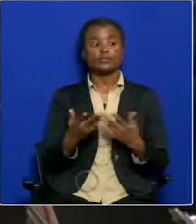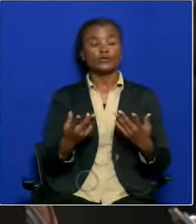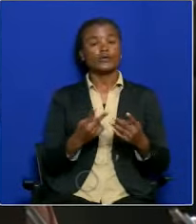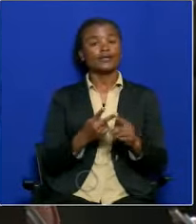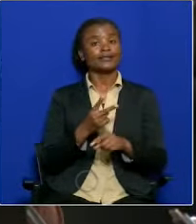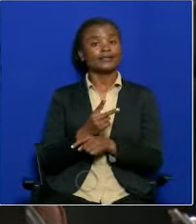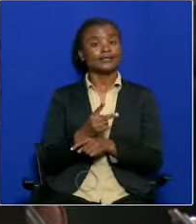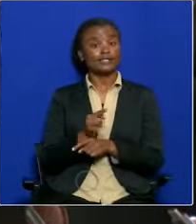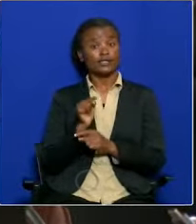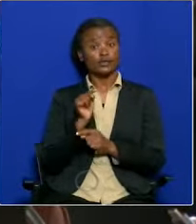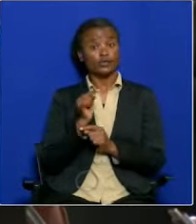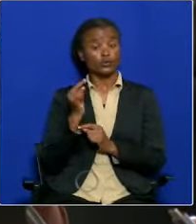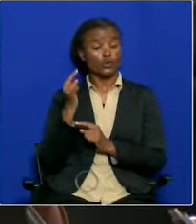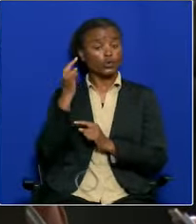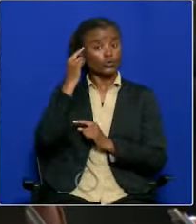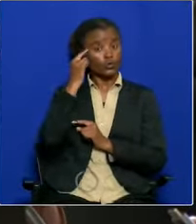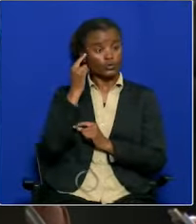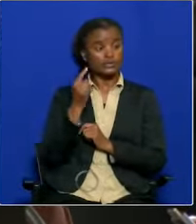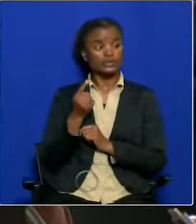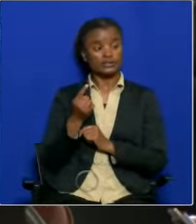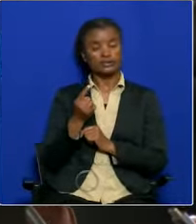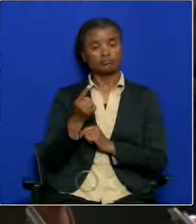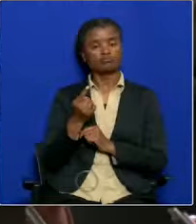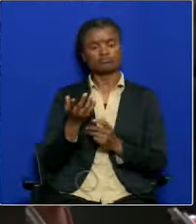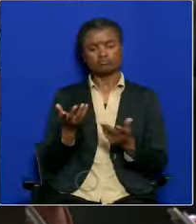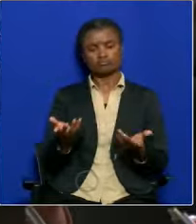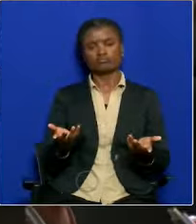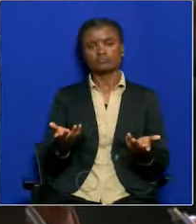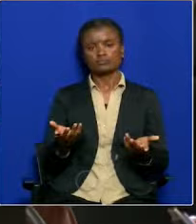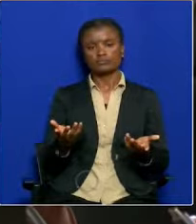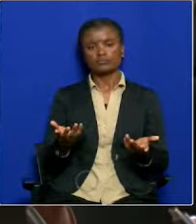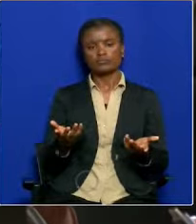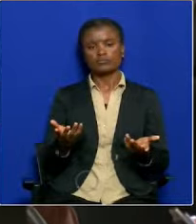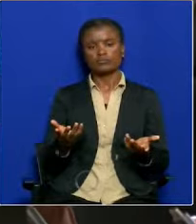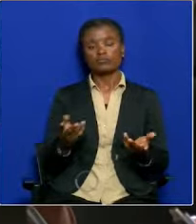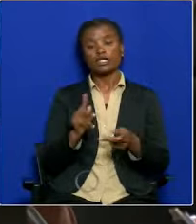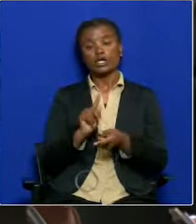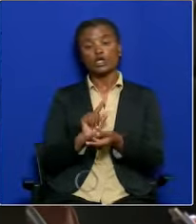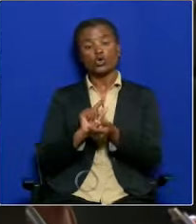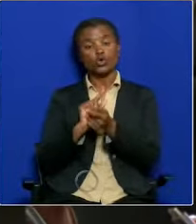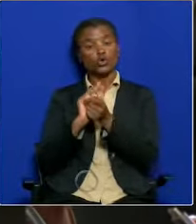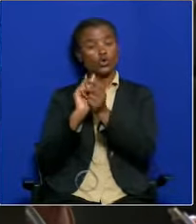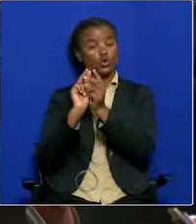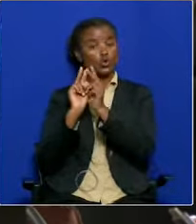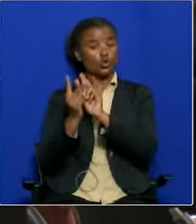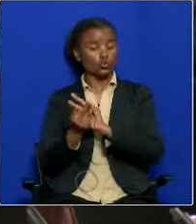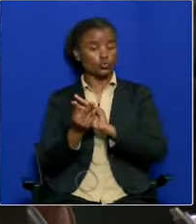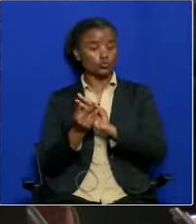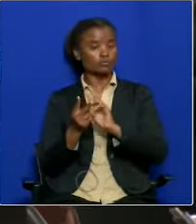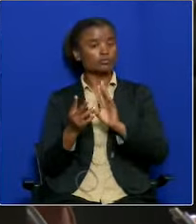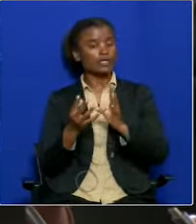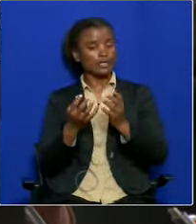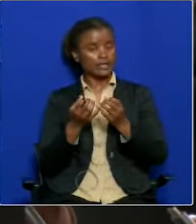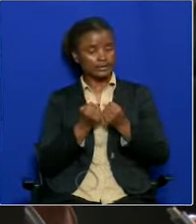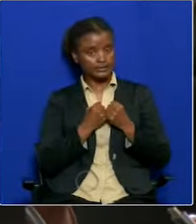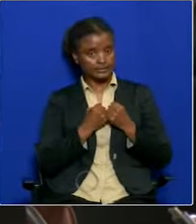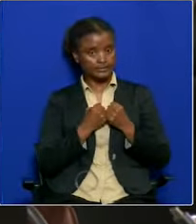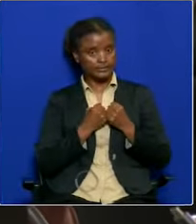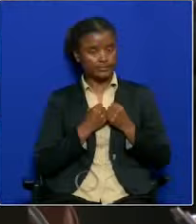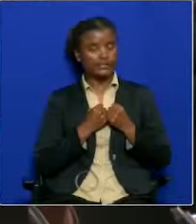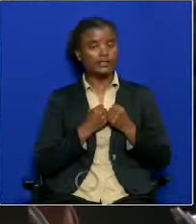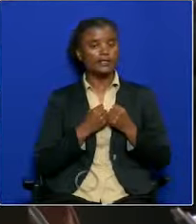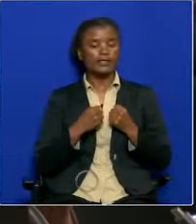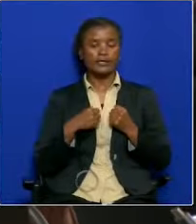was acceptable to take the loan, one, in the instance where you found out that Mr. Matlala is implicated in very